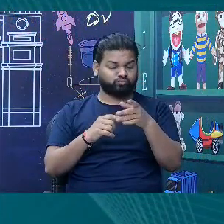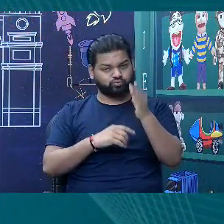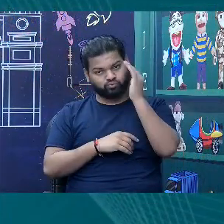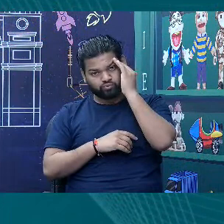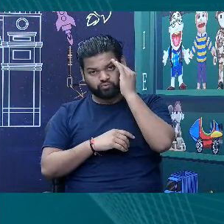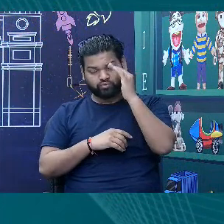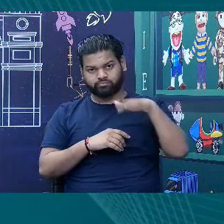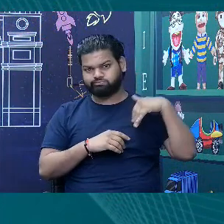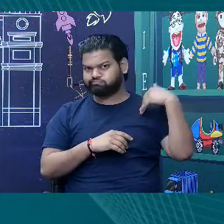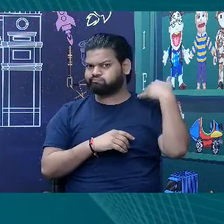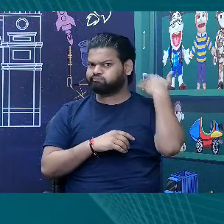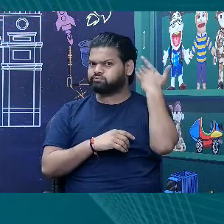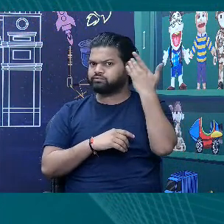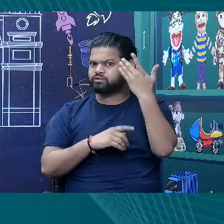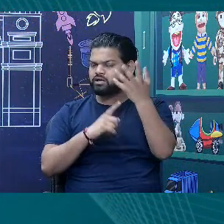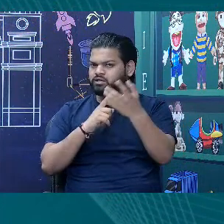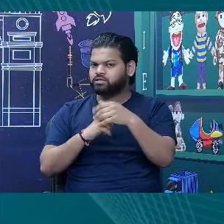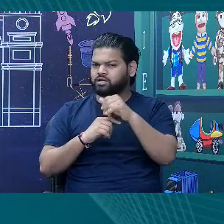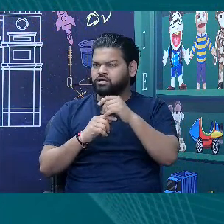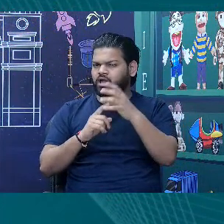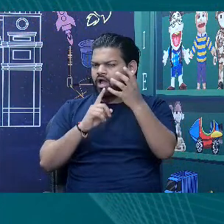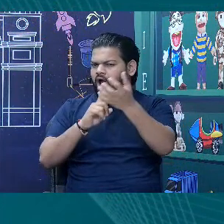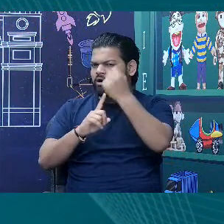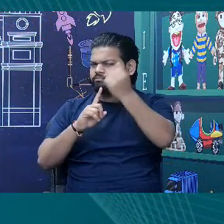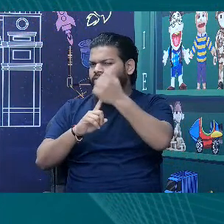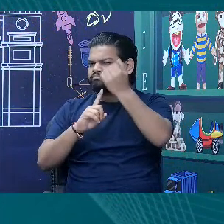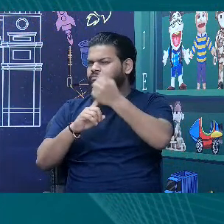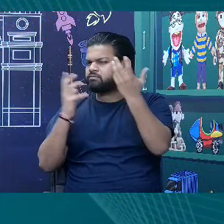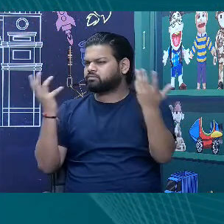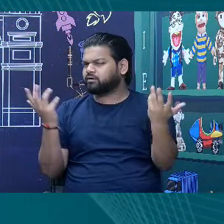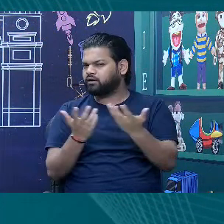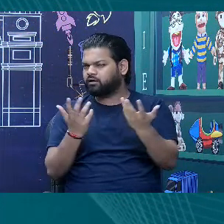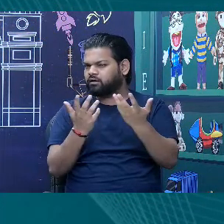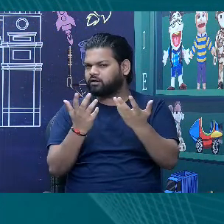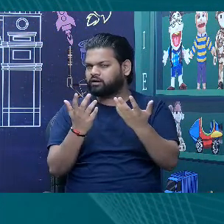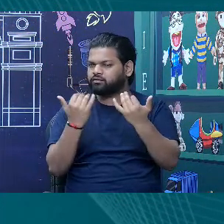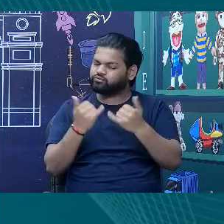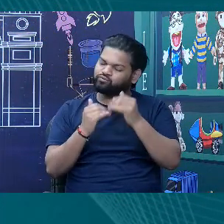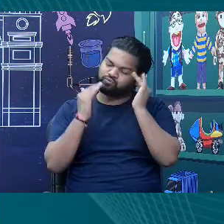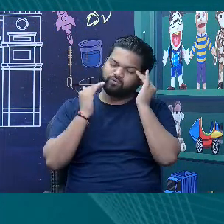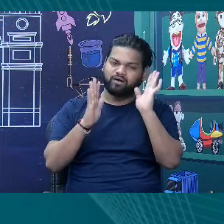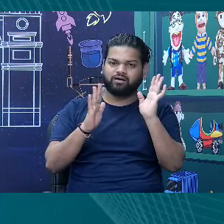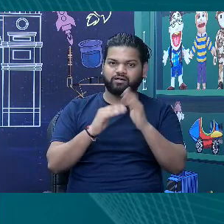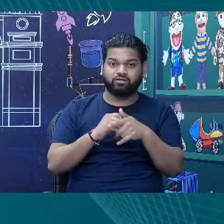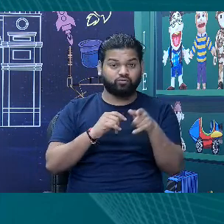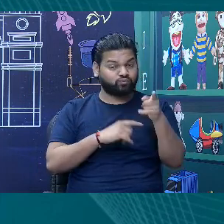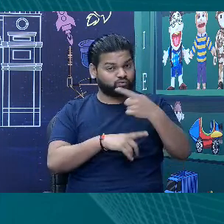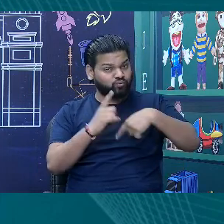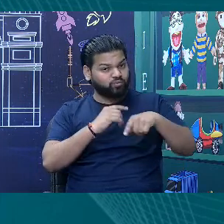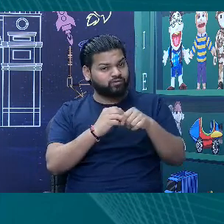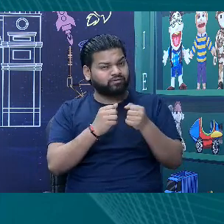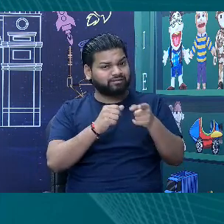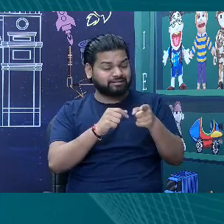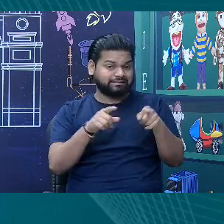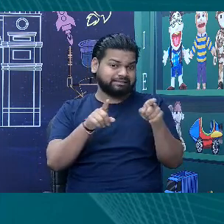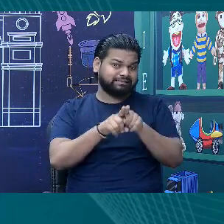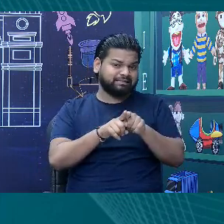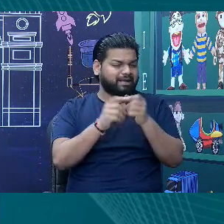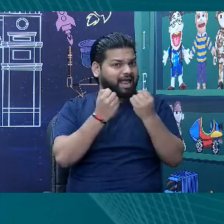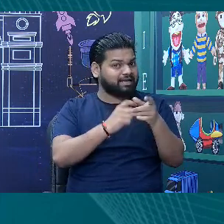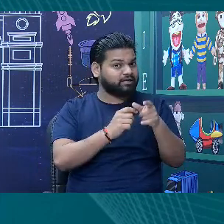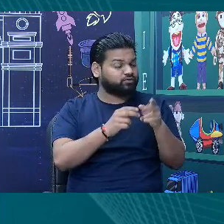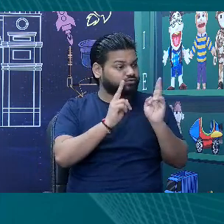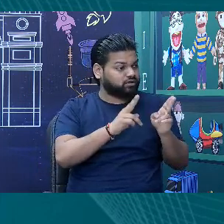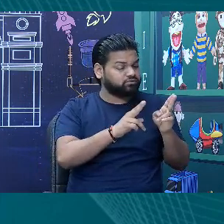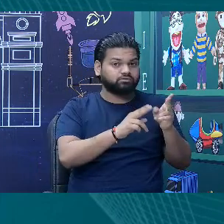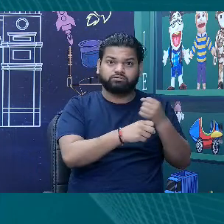Now, another very significant thing that we need to know about this is, usually this disease kills anybody that it afflicts within 3